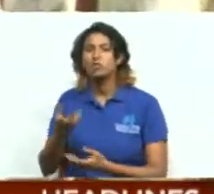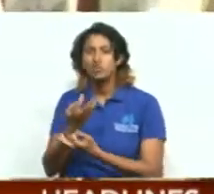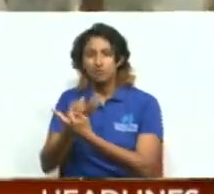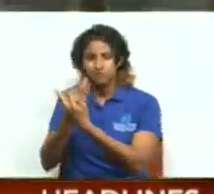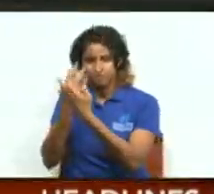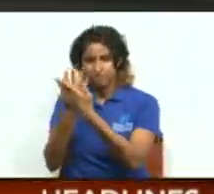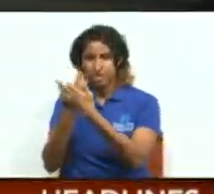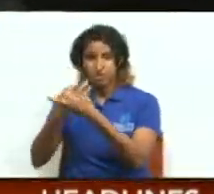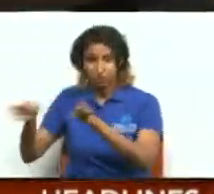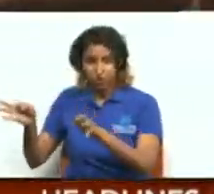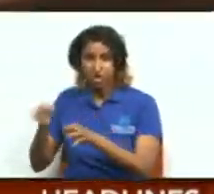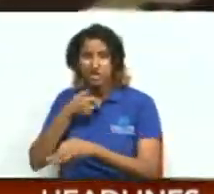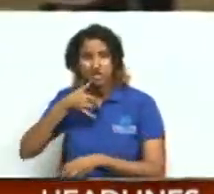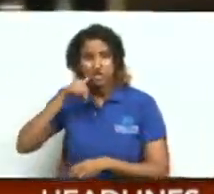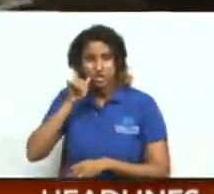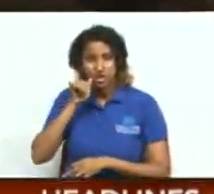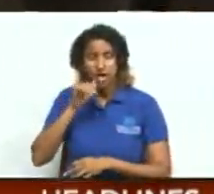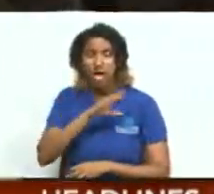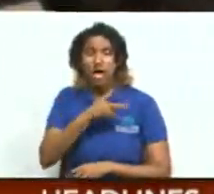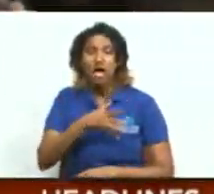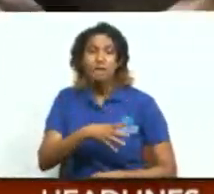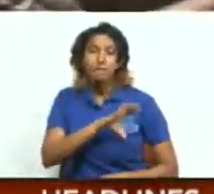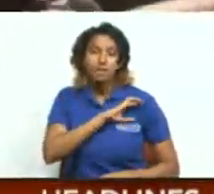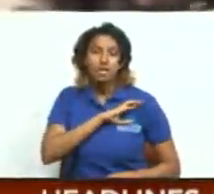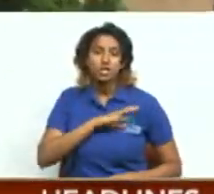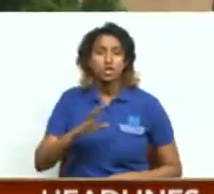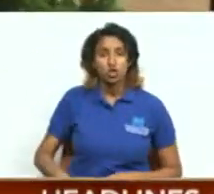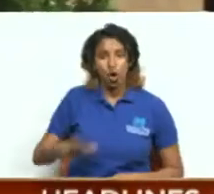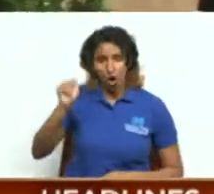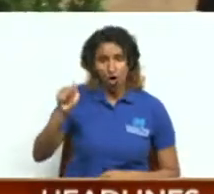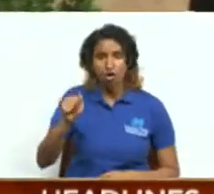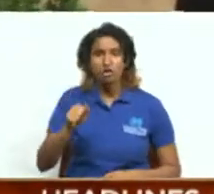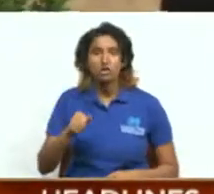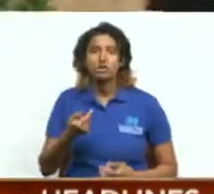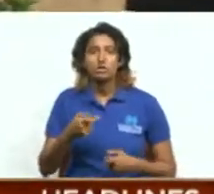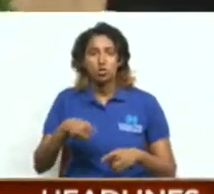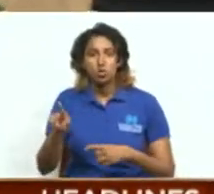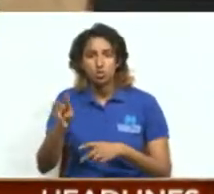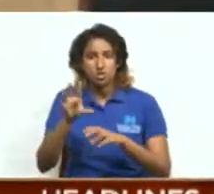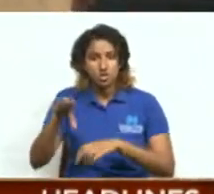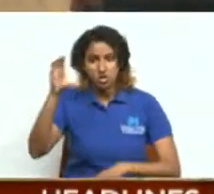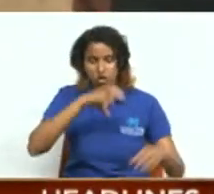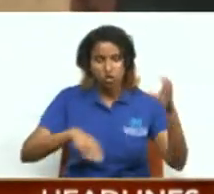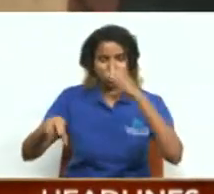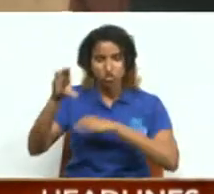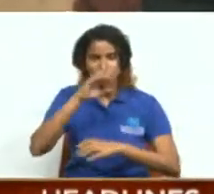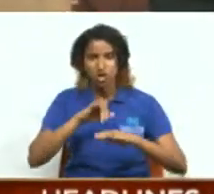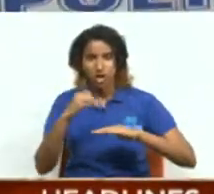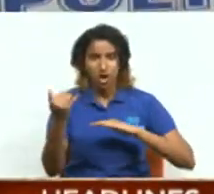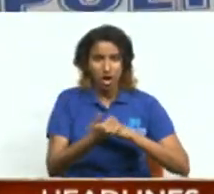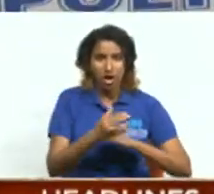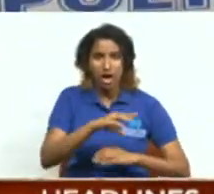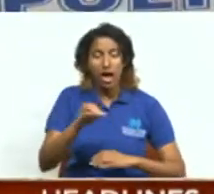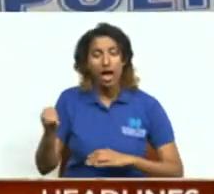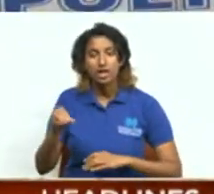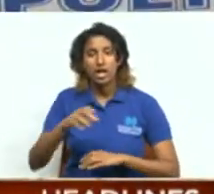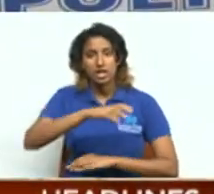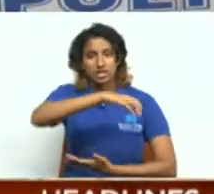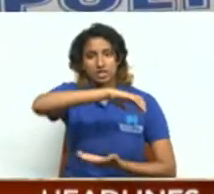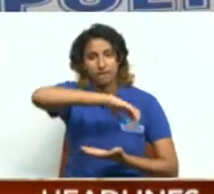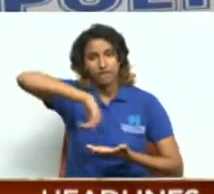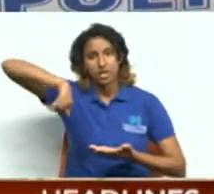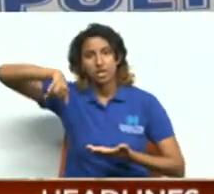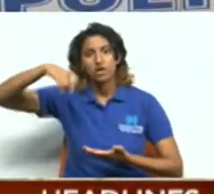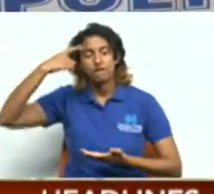property. Around 15 minutes later, a corporation excavator arrived on the scene to dig up the back of the yard. While CNC3 News was